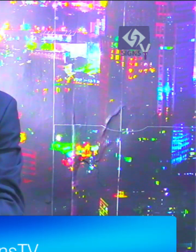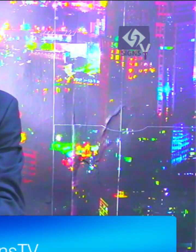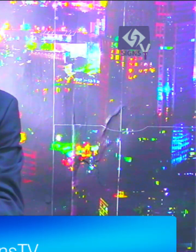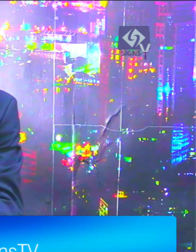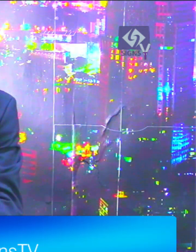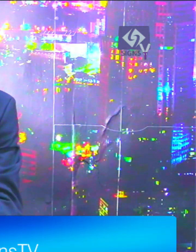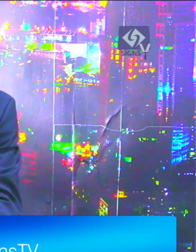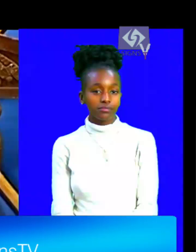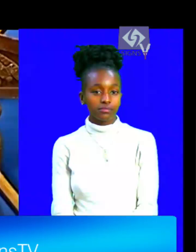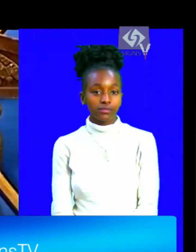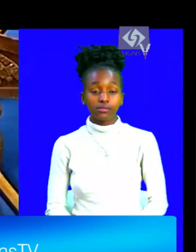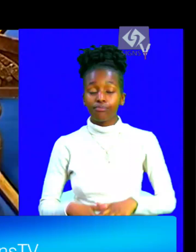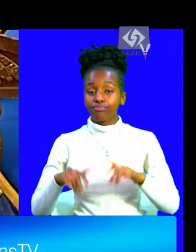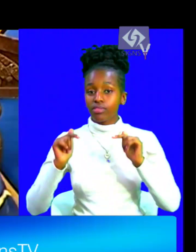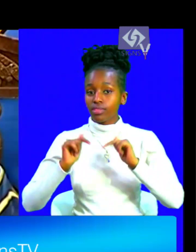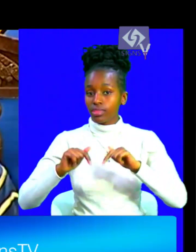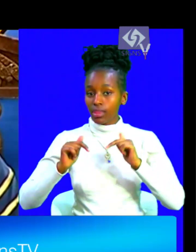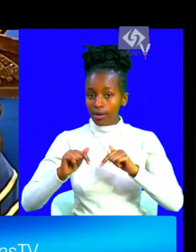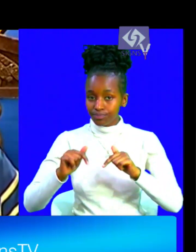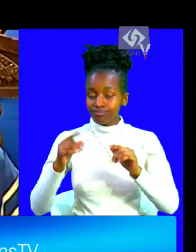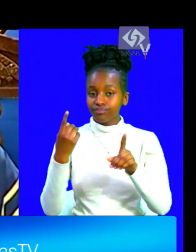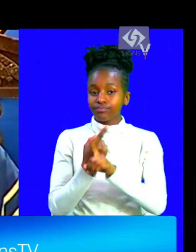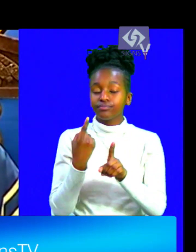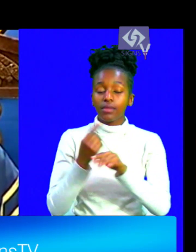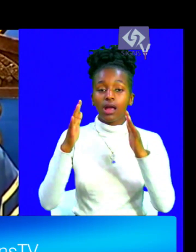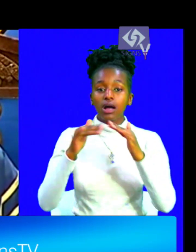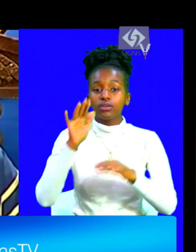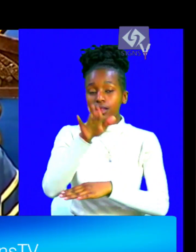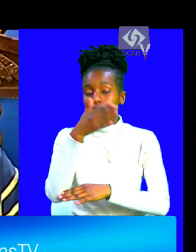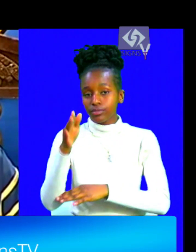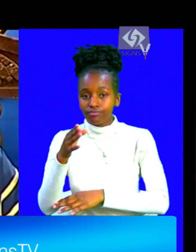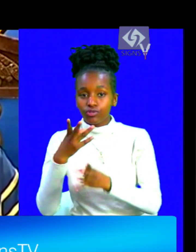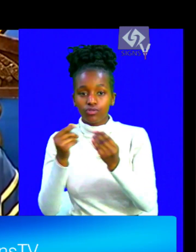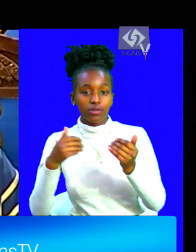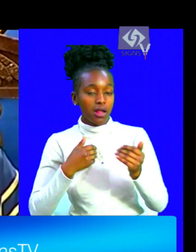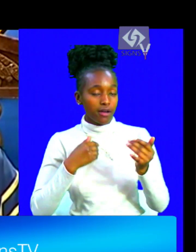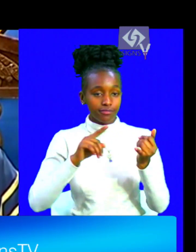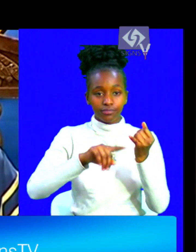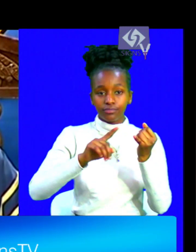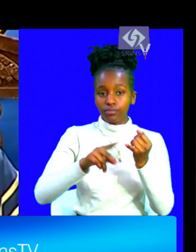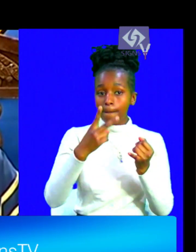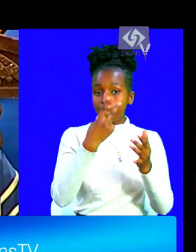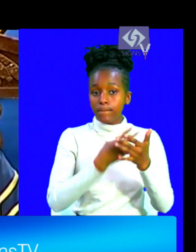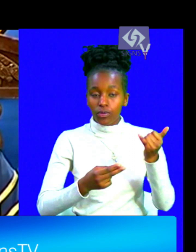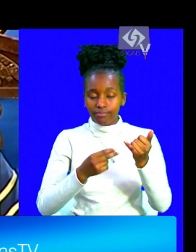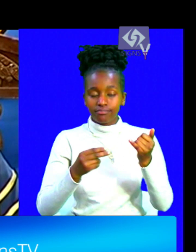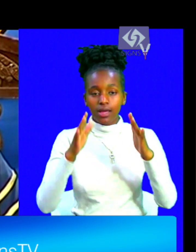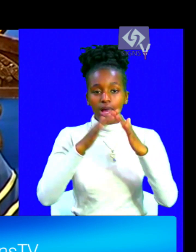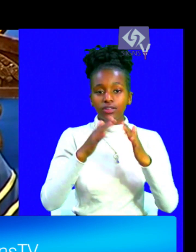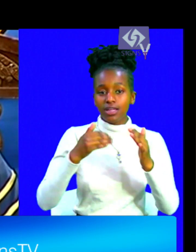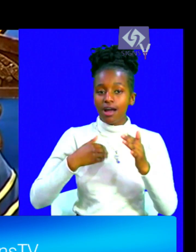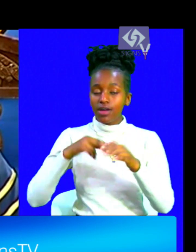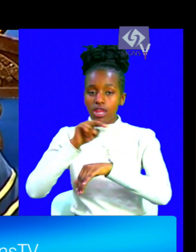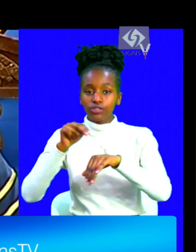resources. The Houses of Parliament resolve as follows: that the two Houses of Parliament establish a National Dialogue